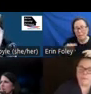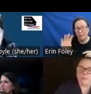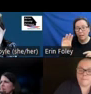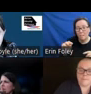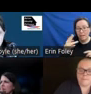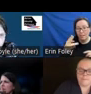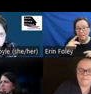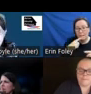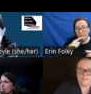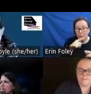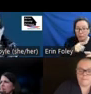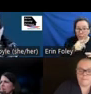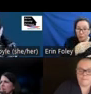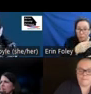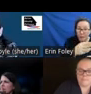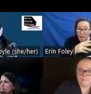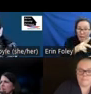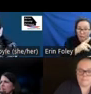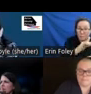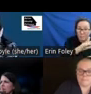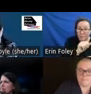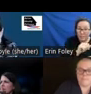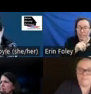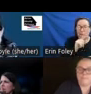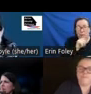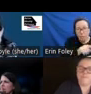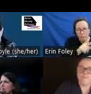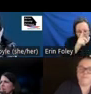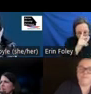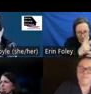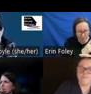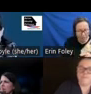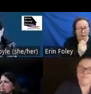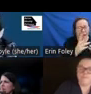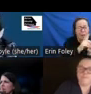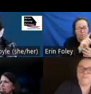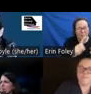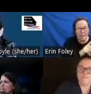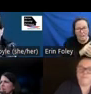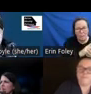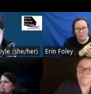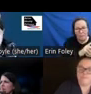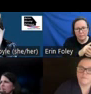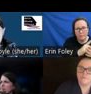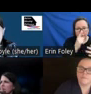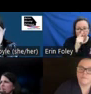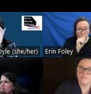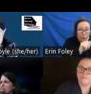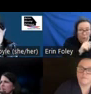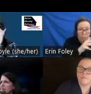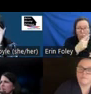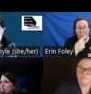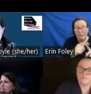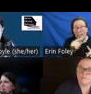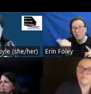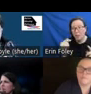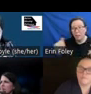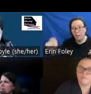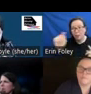a PCA, you have to find out how many hours a week they're working as a PCA, not just for you, but for anybody else.